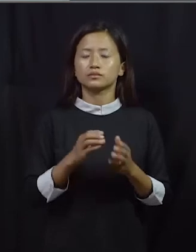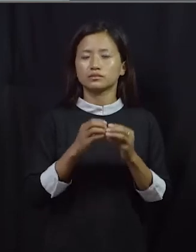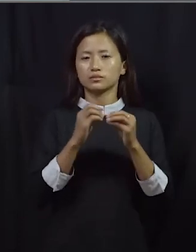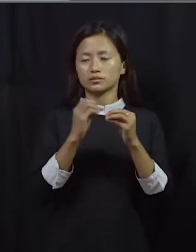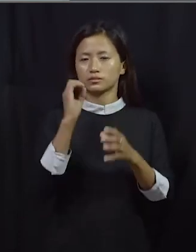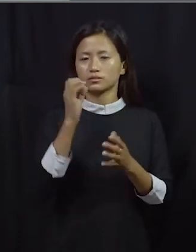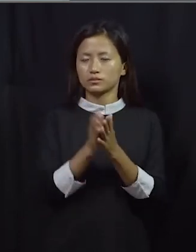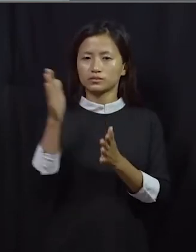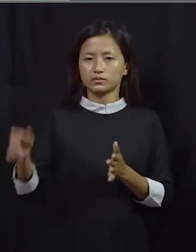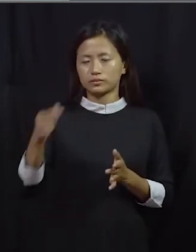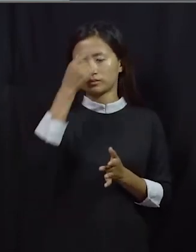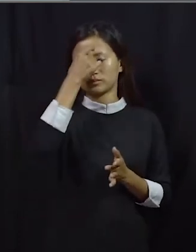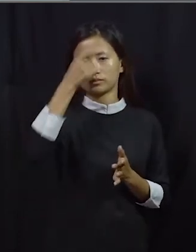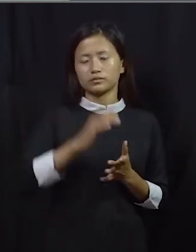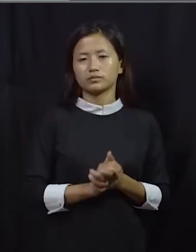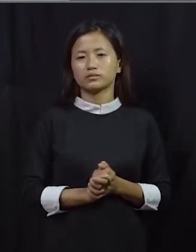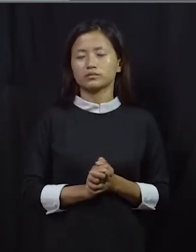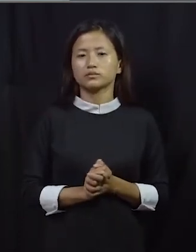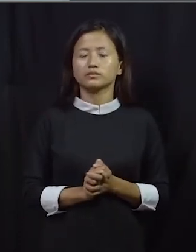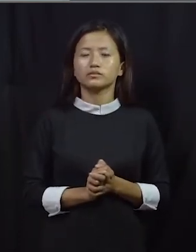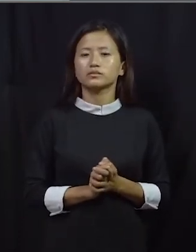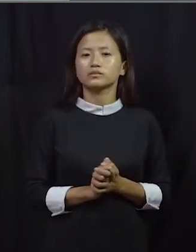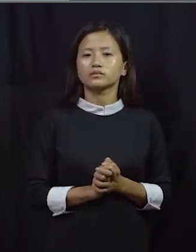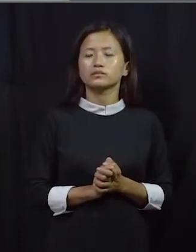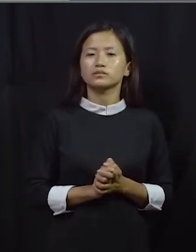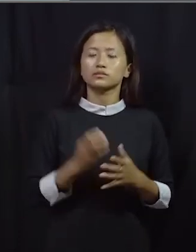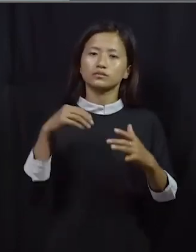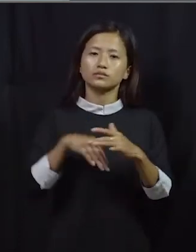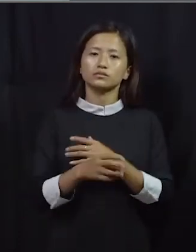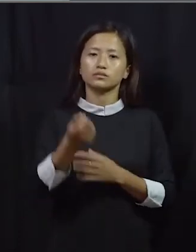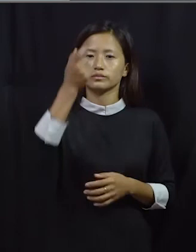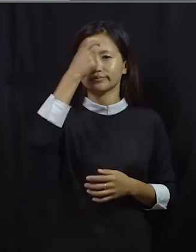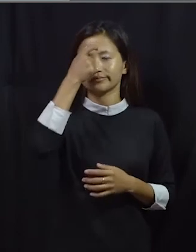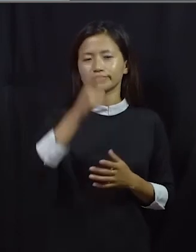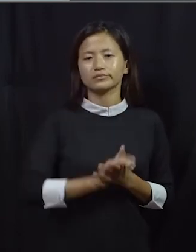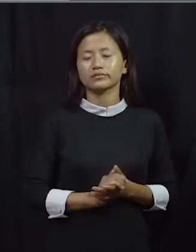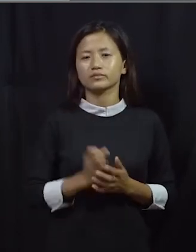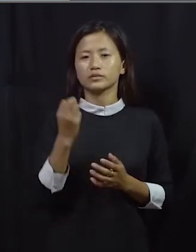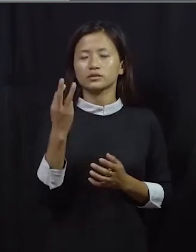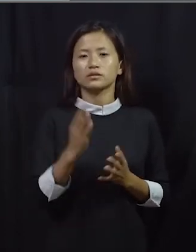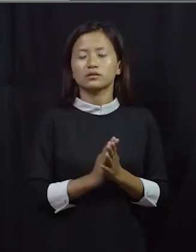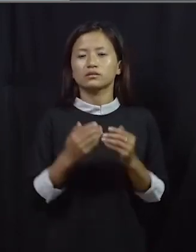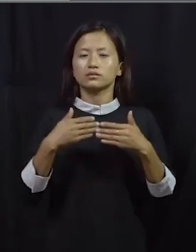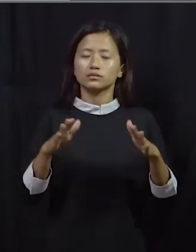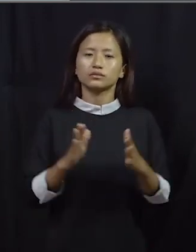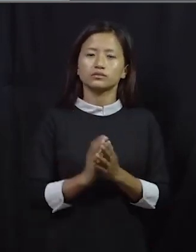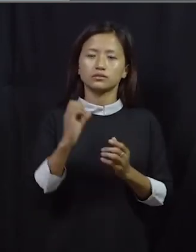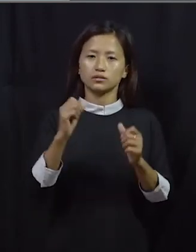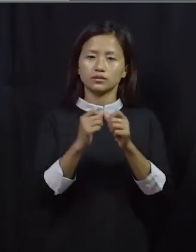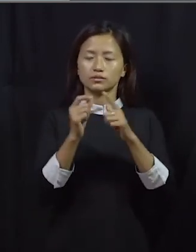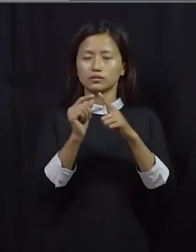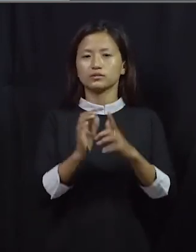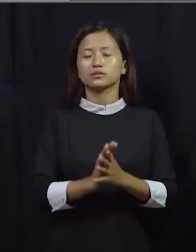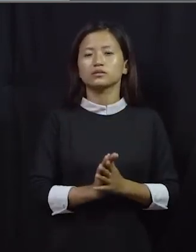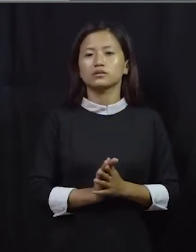of the problem, that is case A. So under this problem, calculation of opening capital. We will have to calculate the